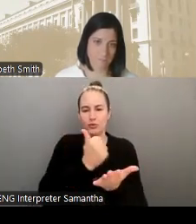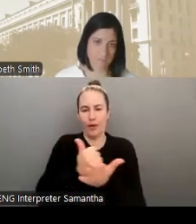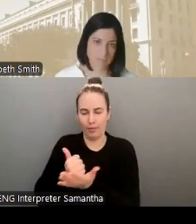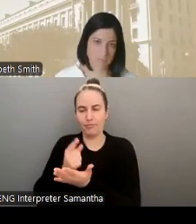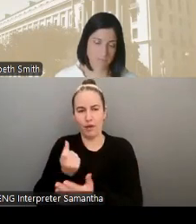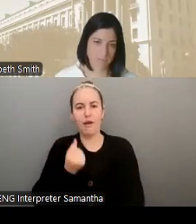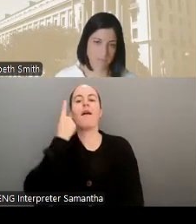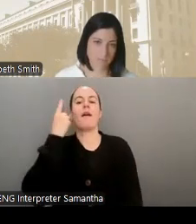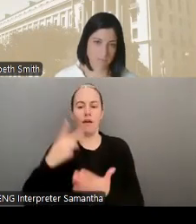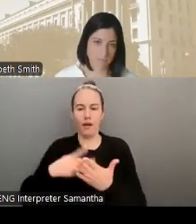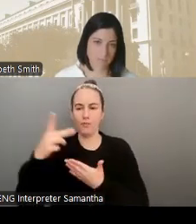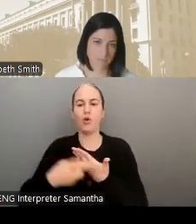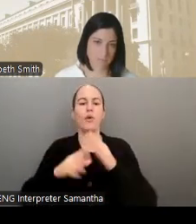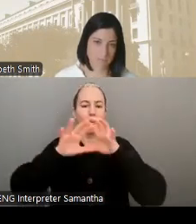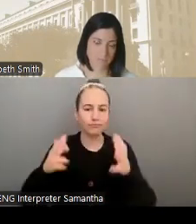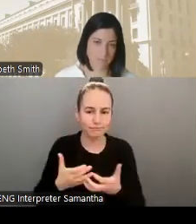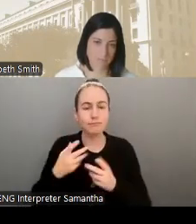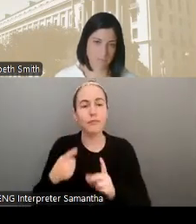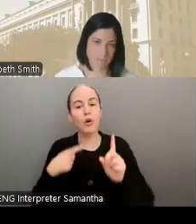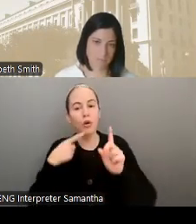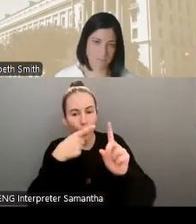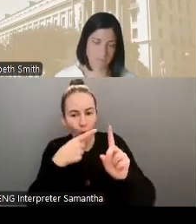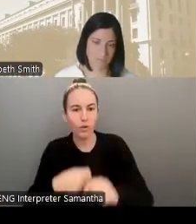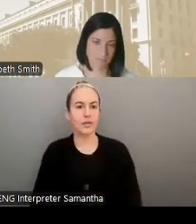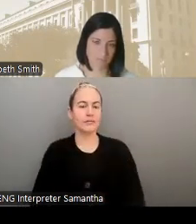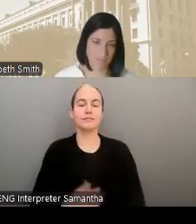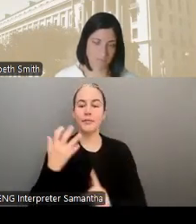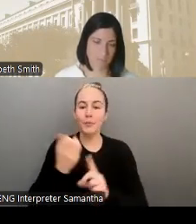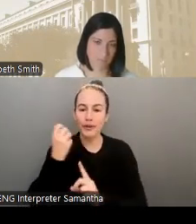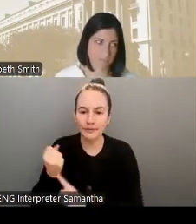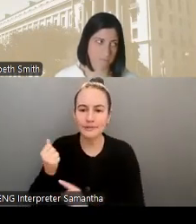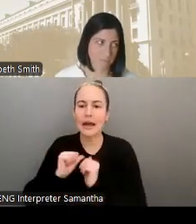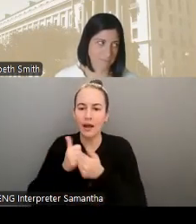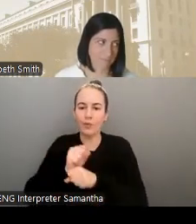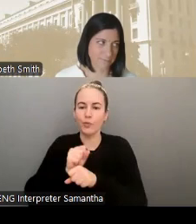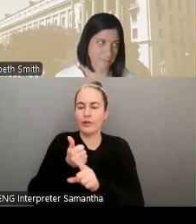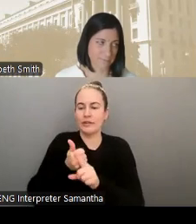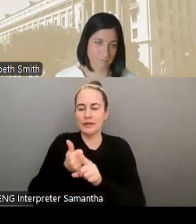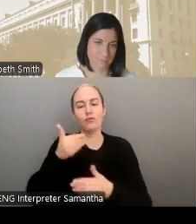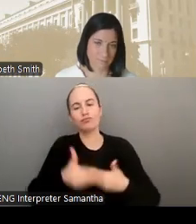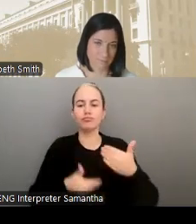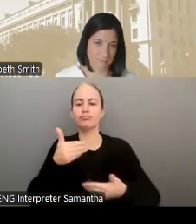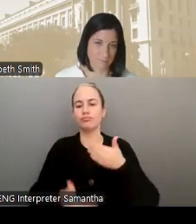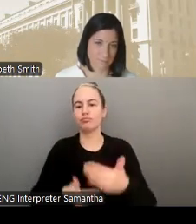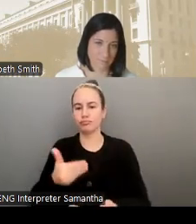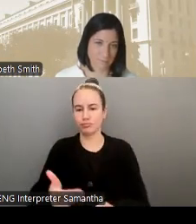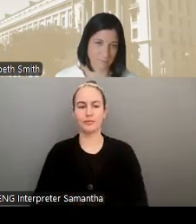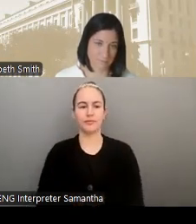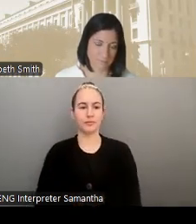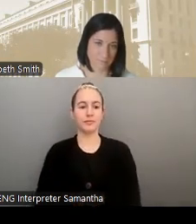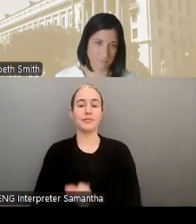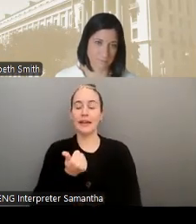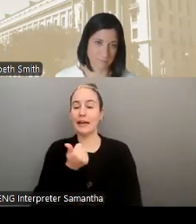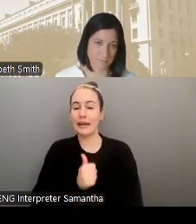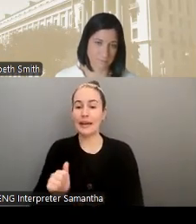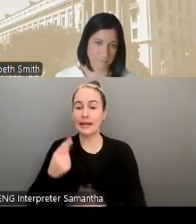its goals and objectives, and how that work is progressing along. They'll review the accomplishments of the program, and